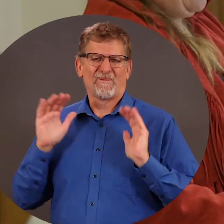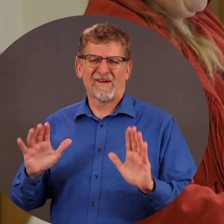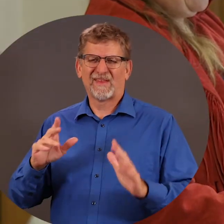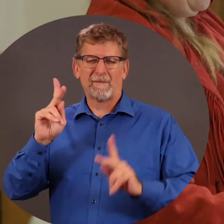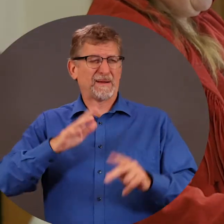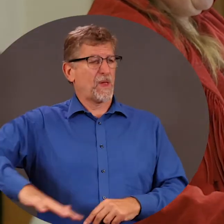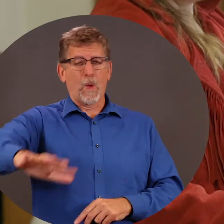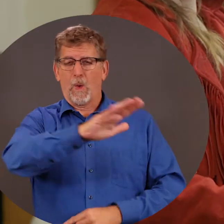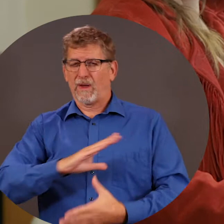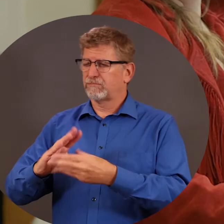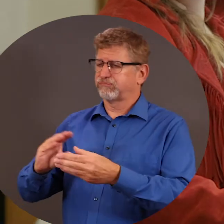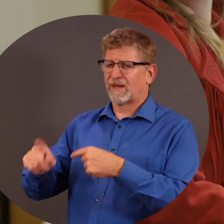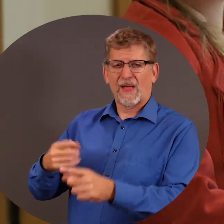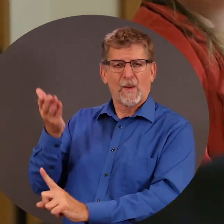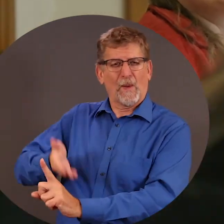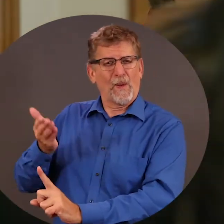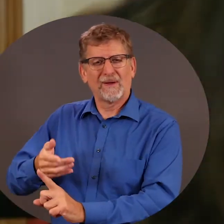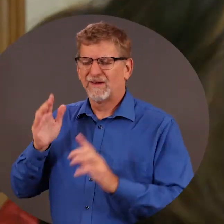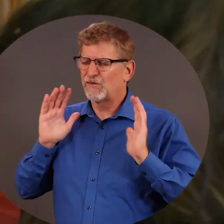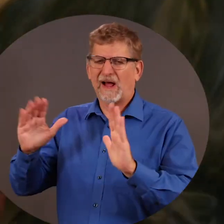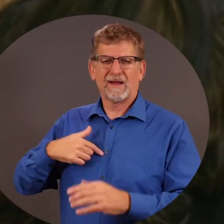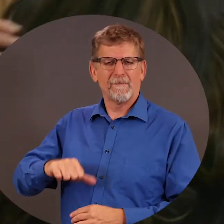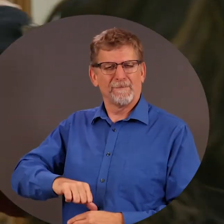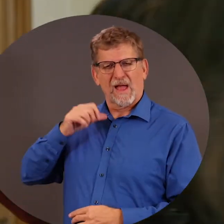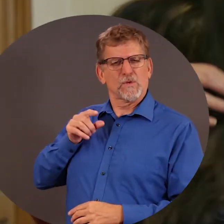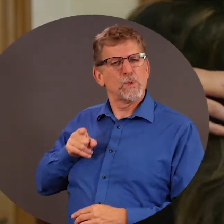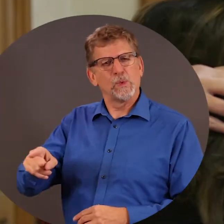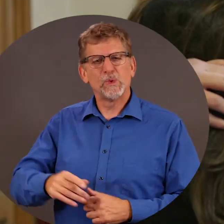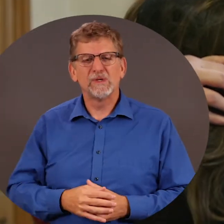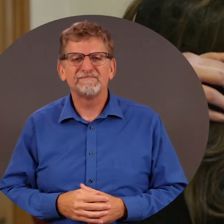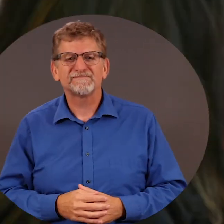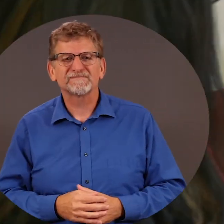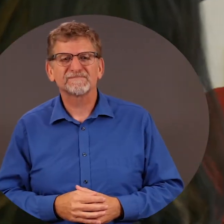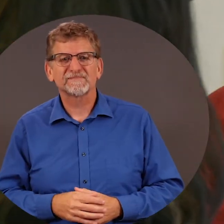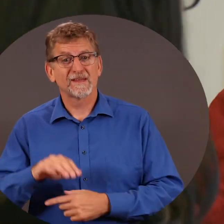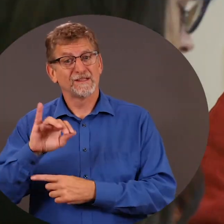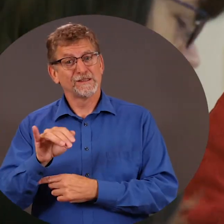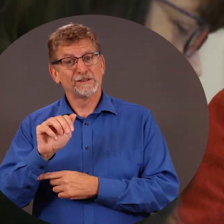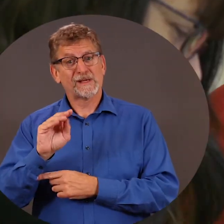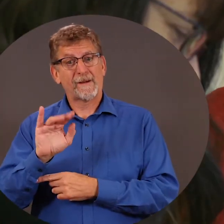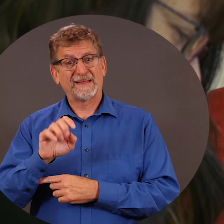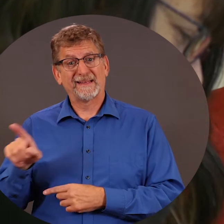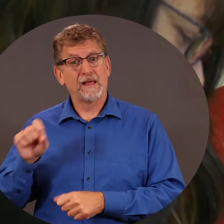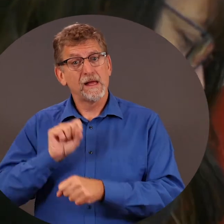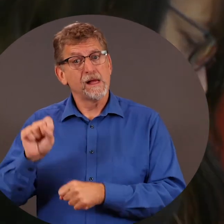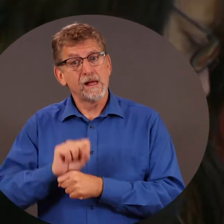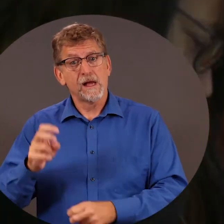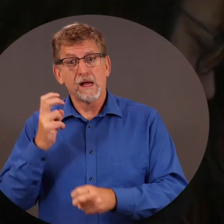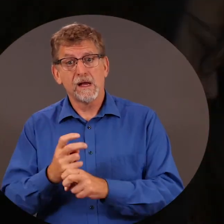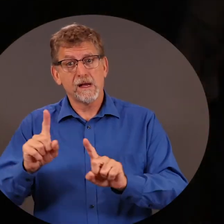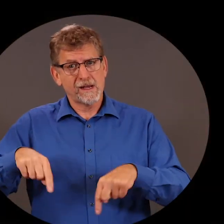People are talking about you all over, Jamie. It's great, and we are so proud of